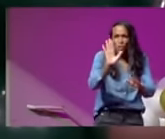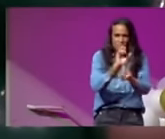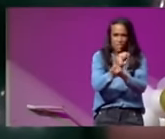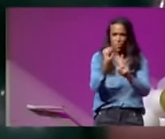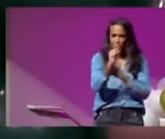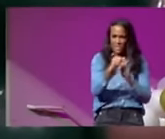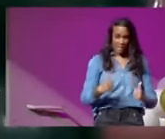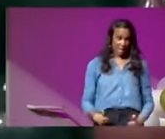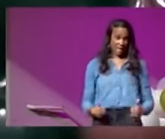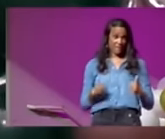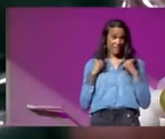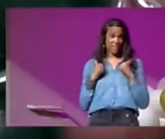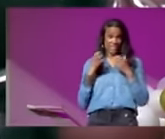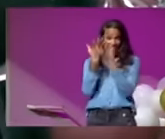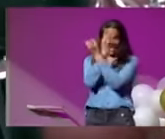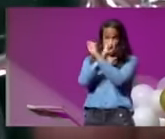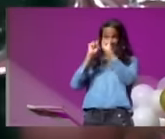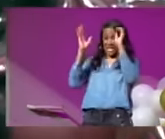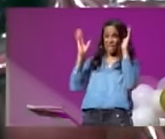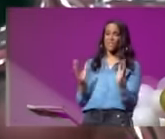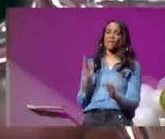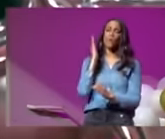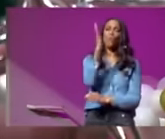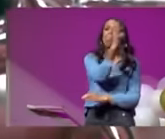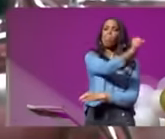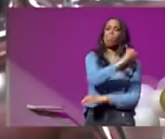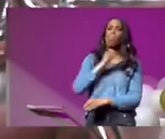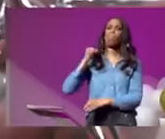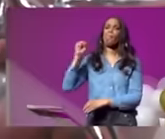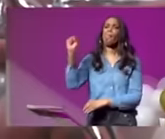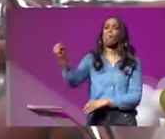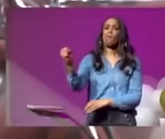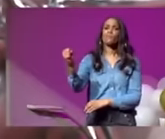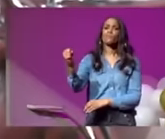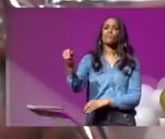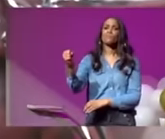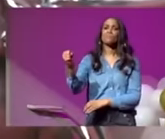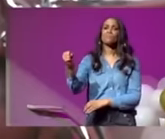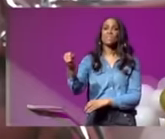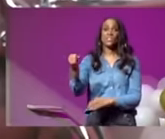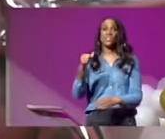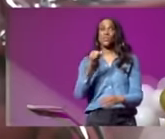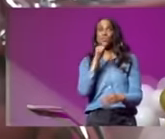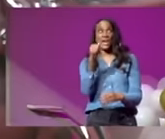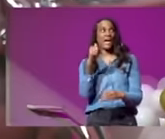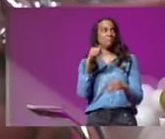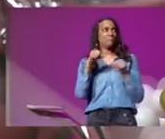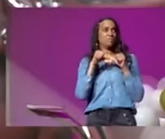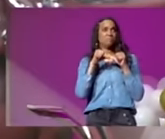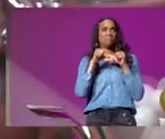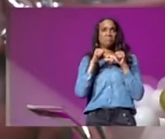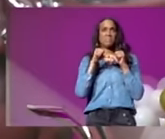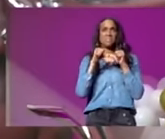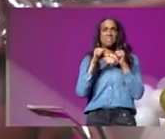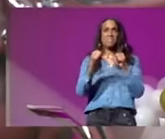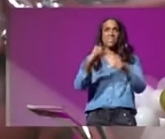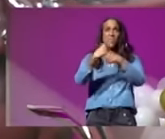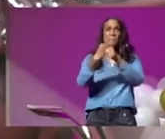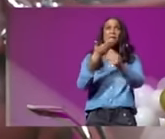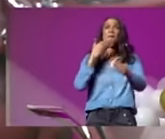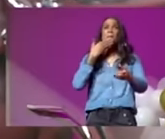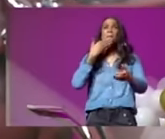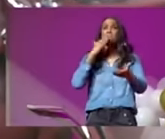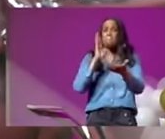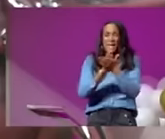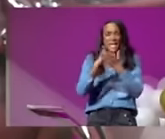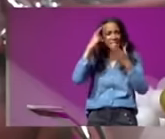that is, our Savior will deliver you from you so that you won't keep getting in the way of you, becoming